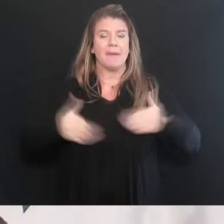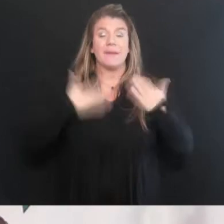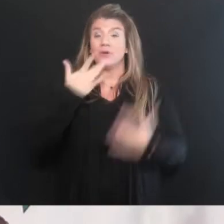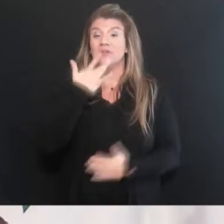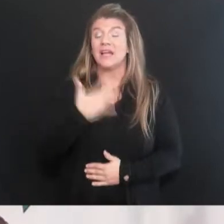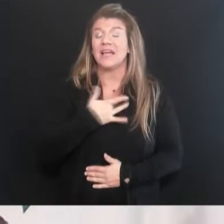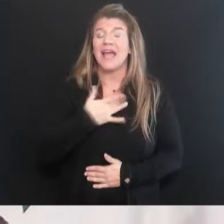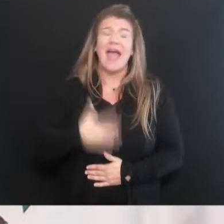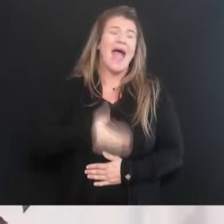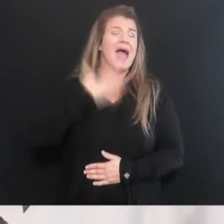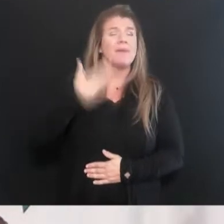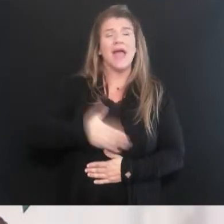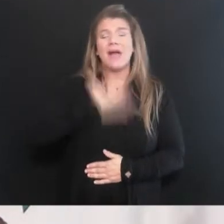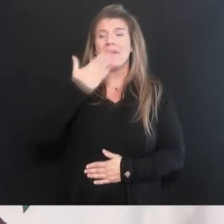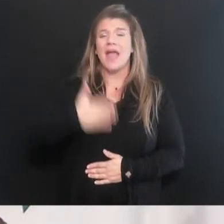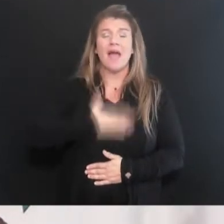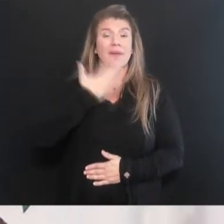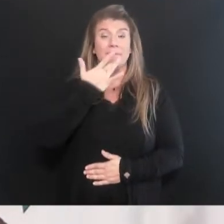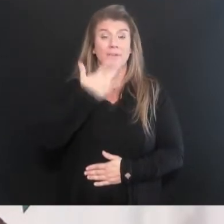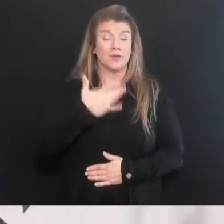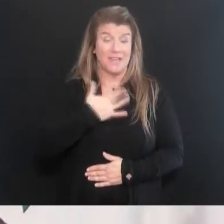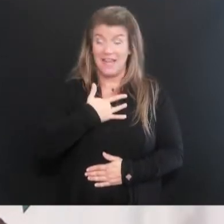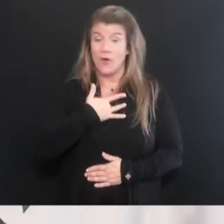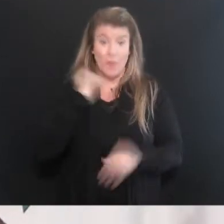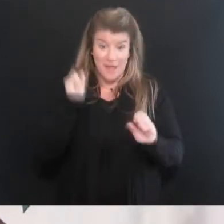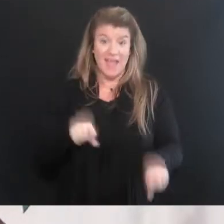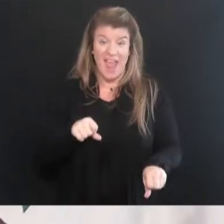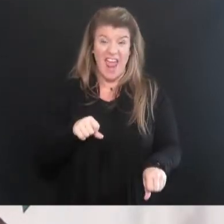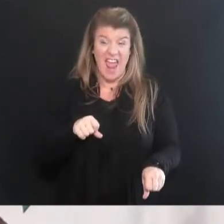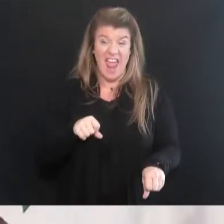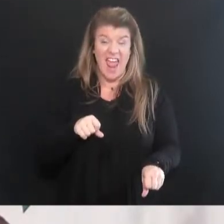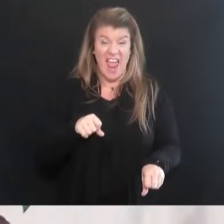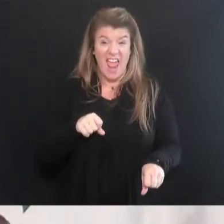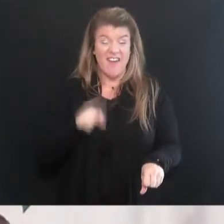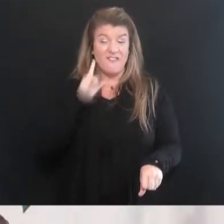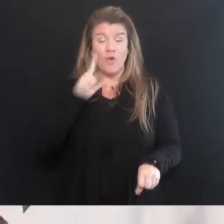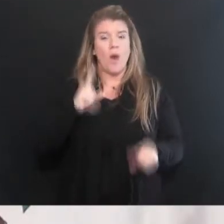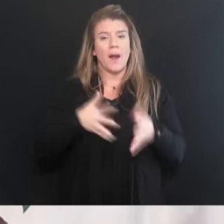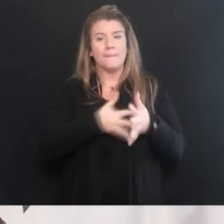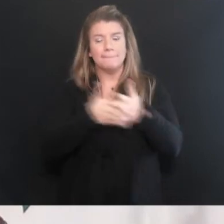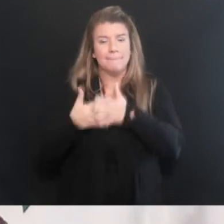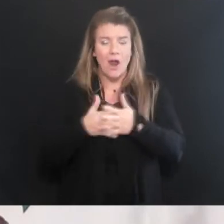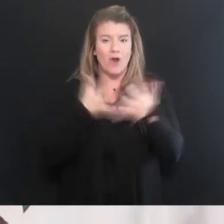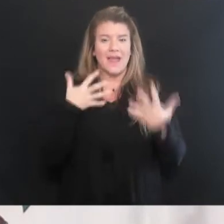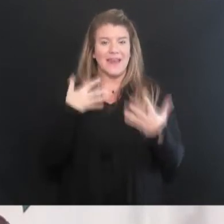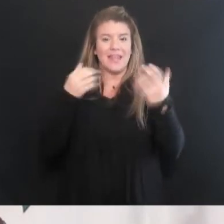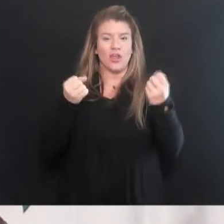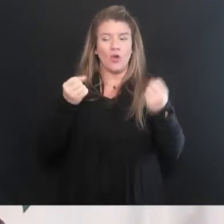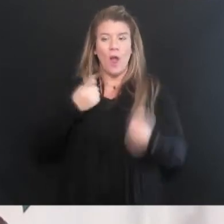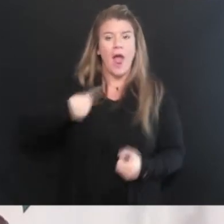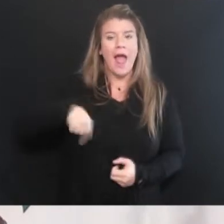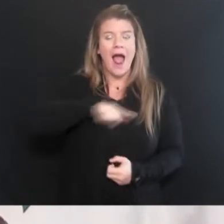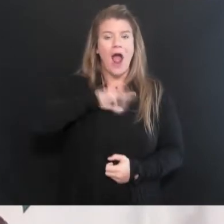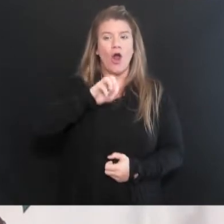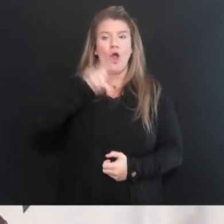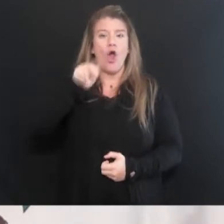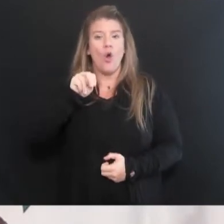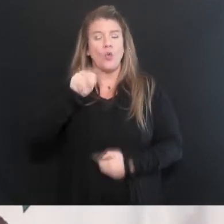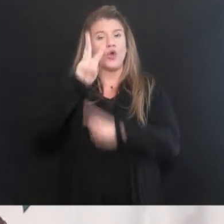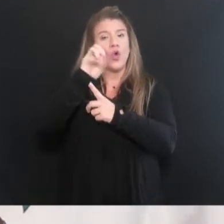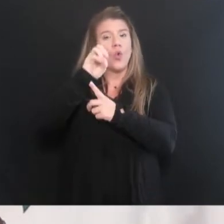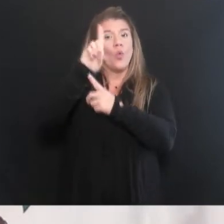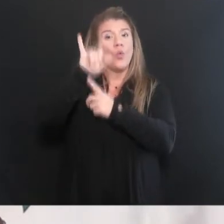birthday that we can extend to an American hero, to our own West Virginia hero, Woody